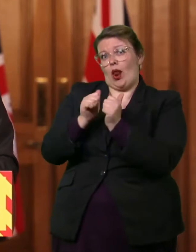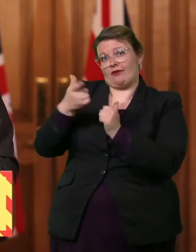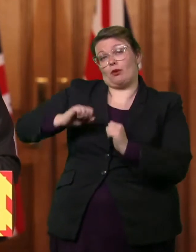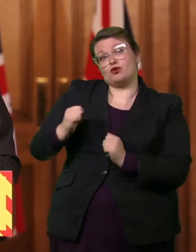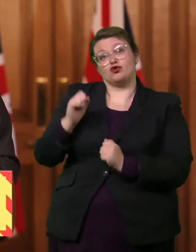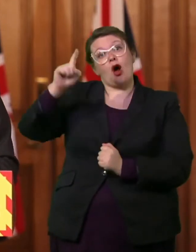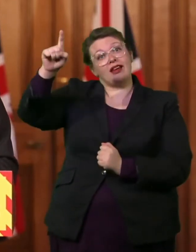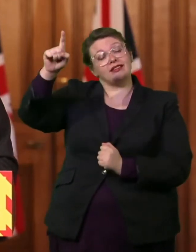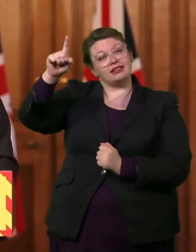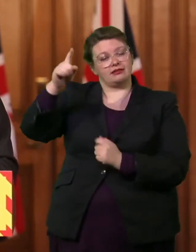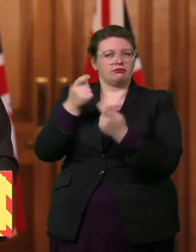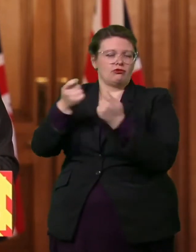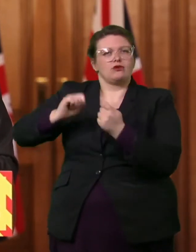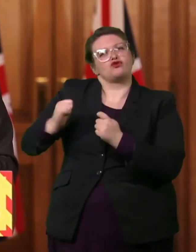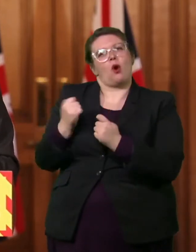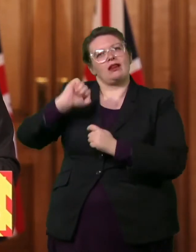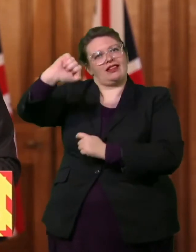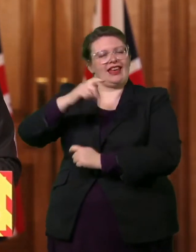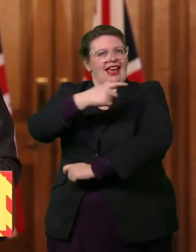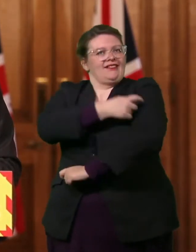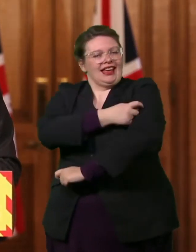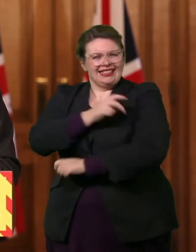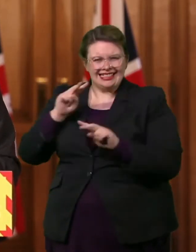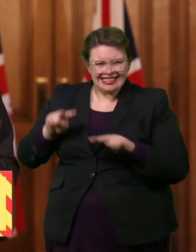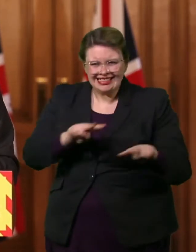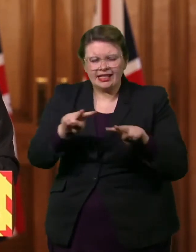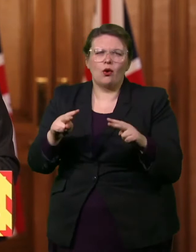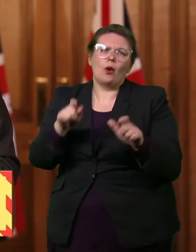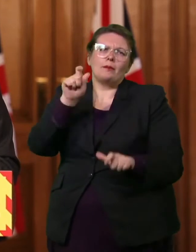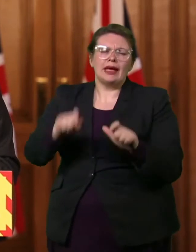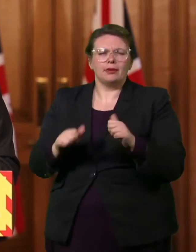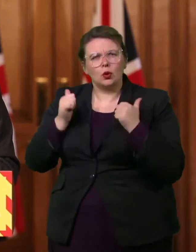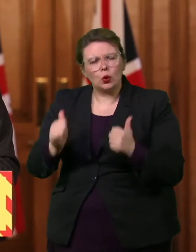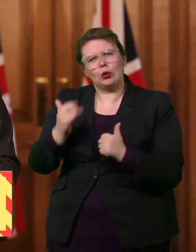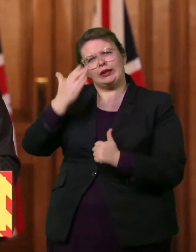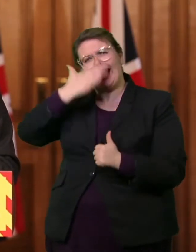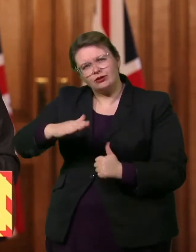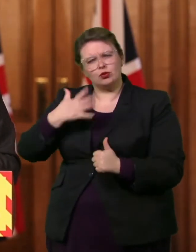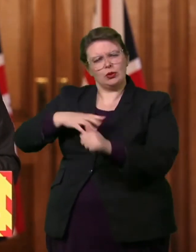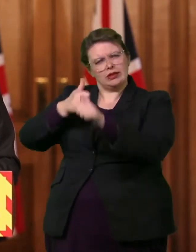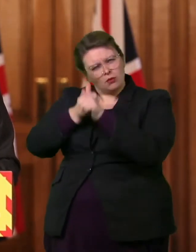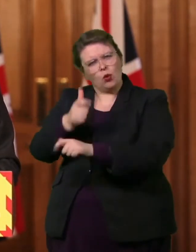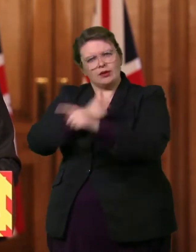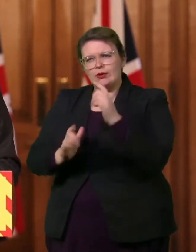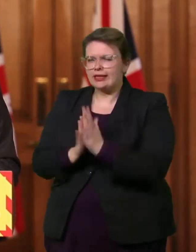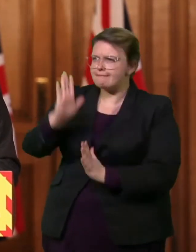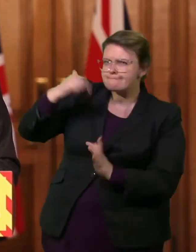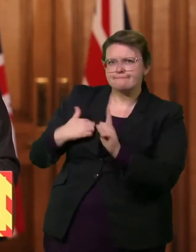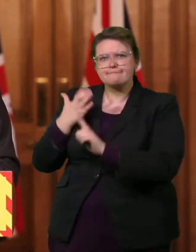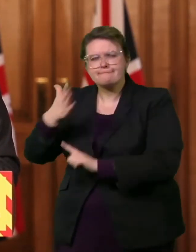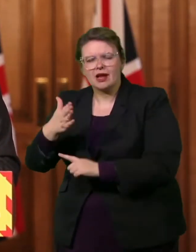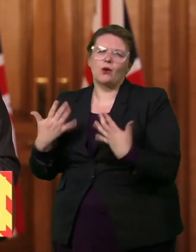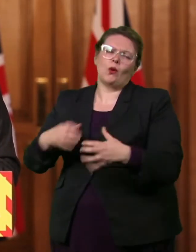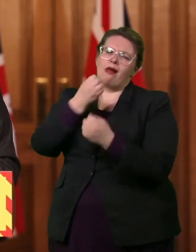to bottle the community spirit that we've seen. And I think we all feel that, and we can see it in the vaccination programme. And I'm very pleased to be able to tell